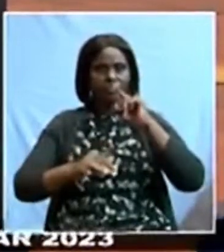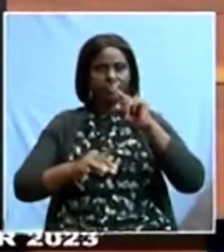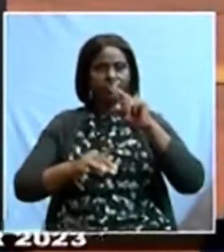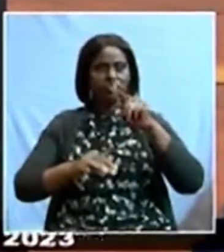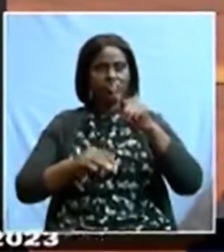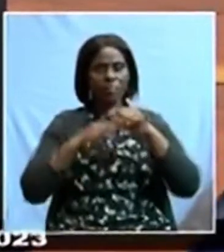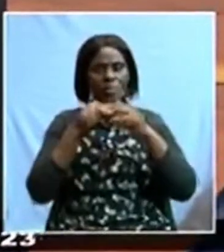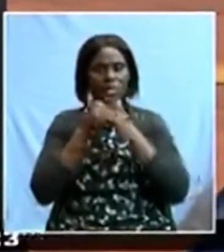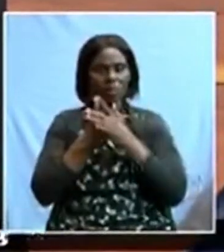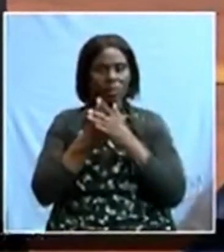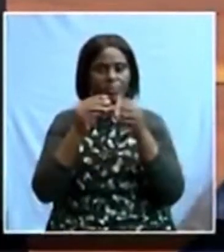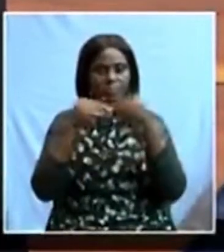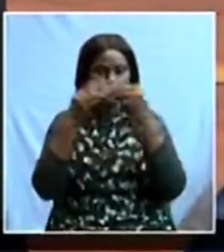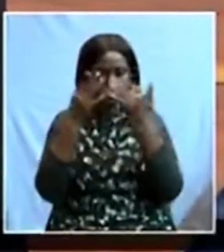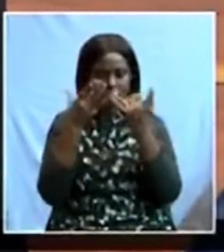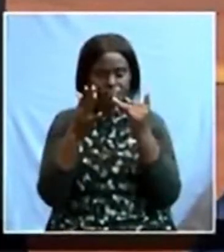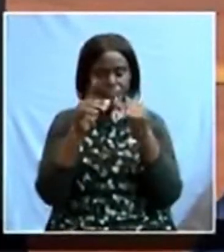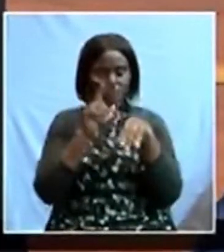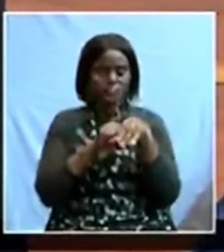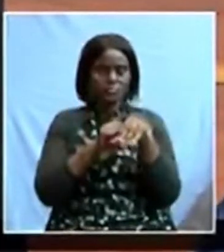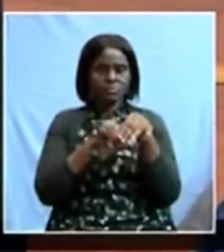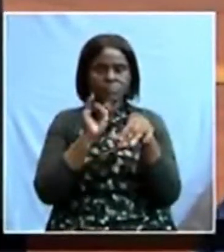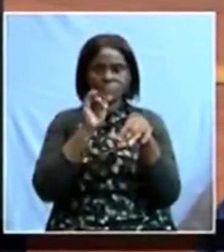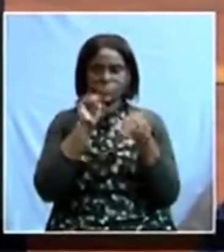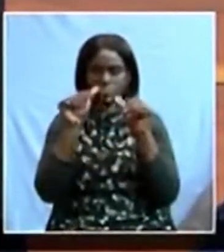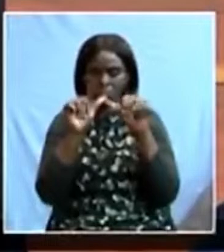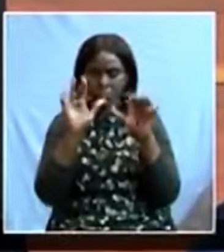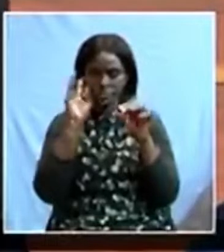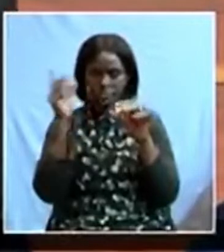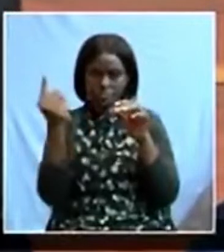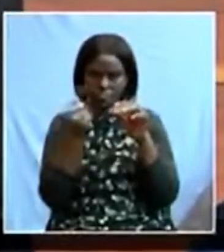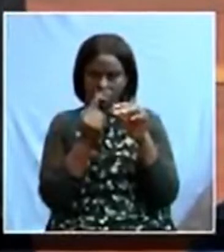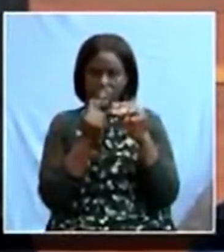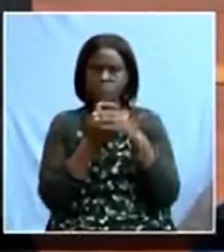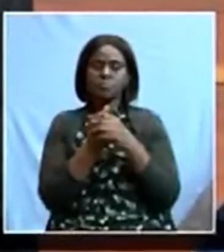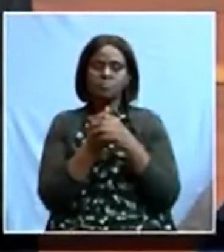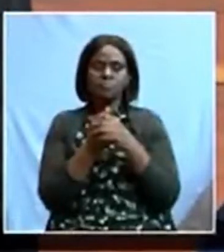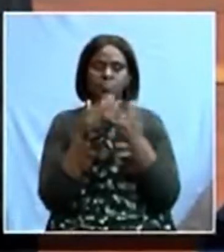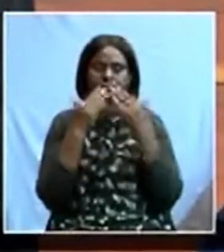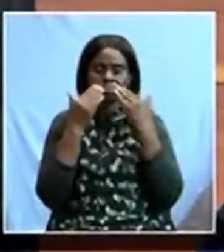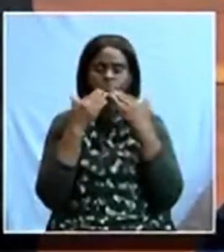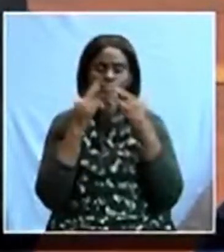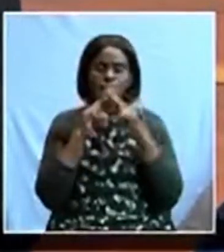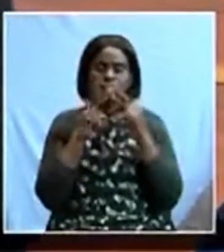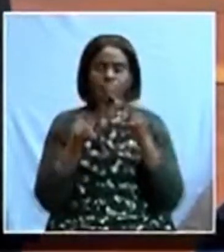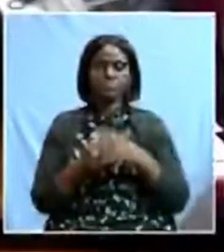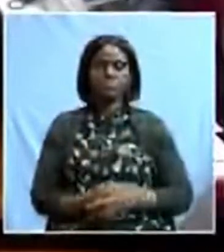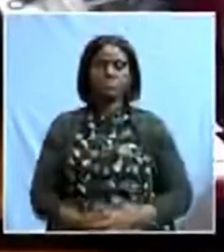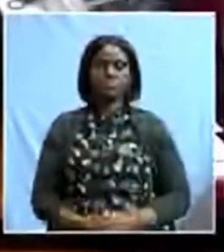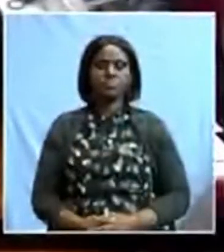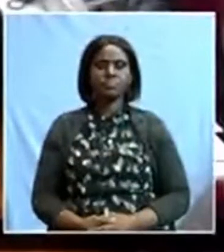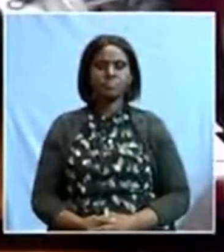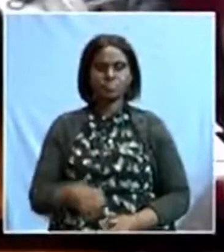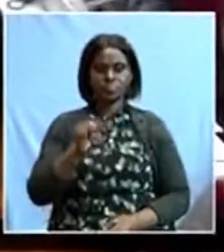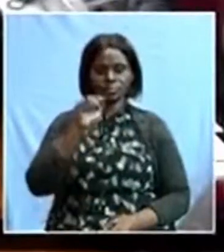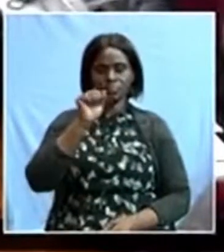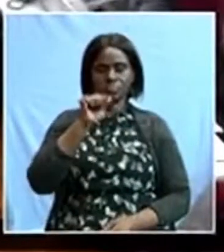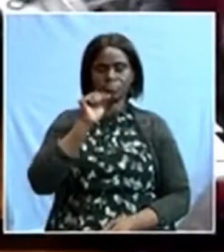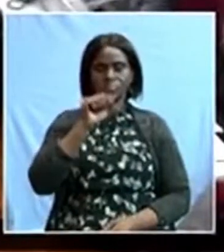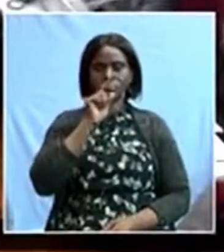were given time that auditors were coming? Thank you, Chair. Indeed,